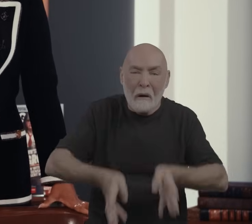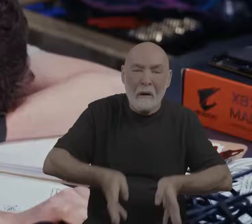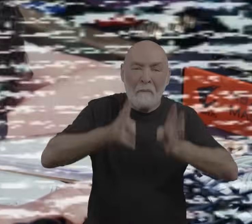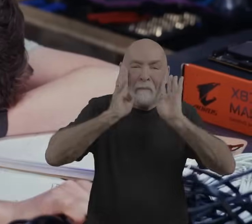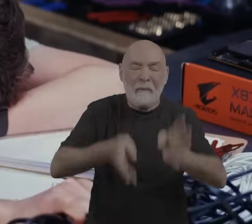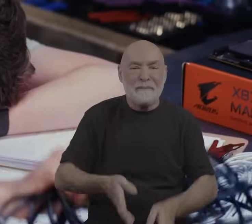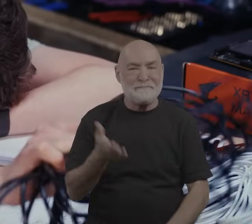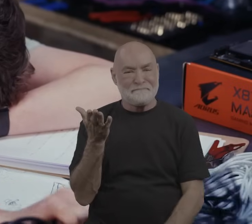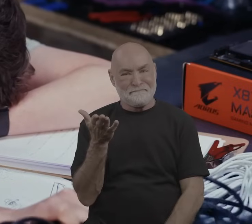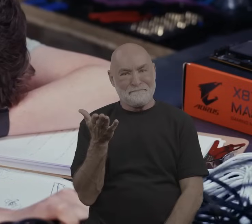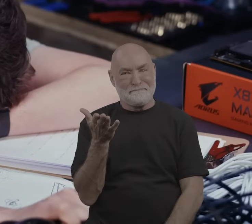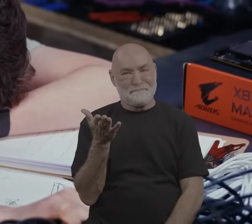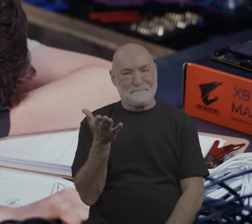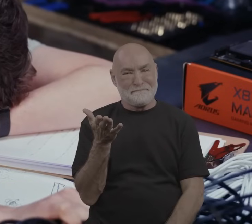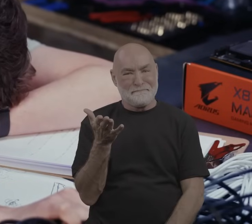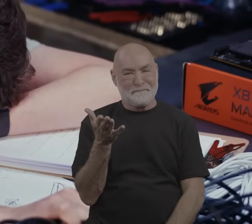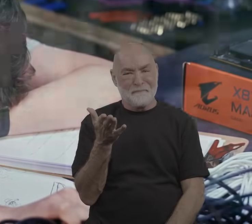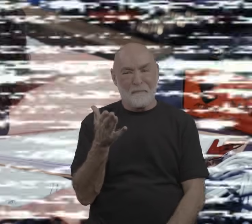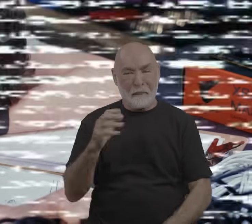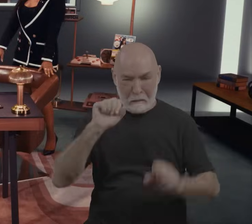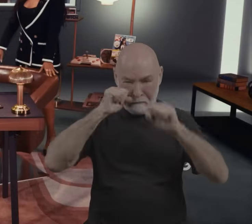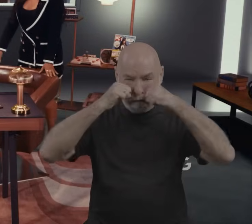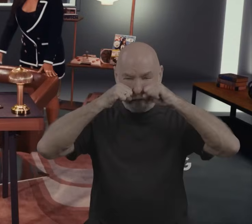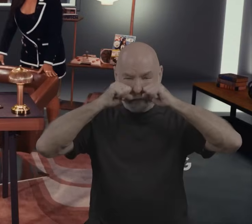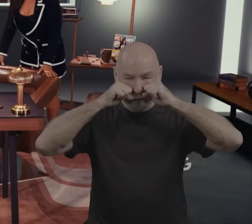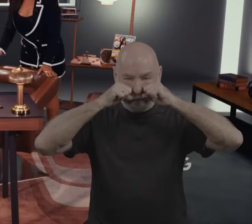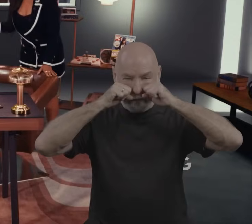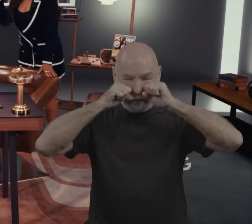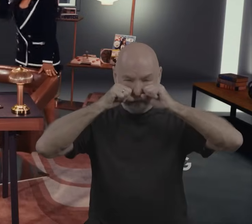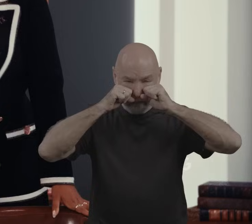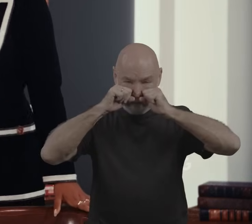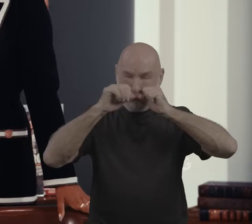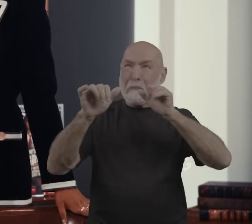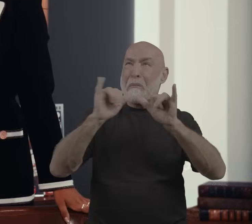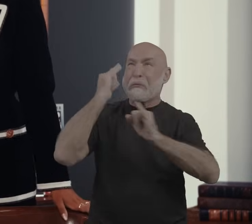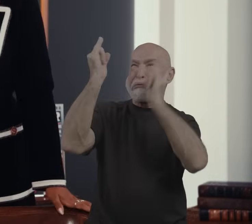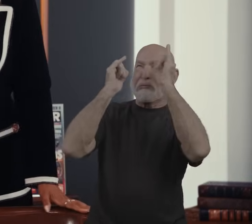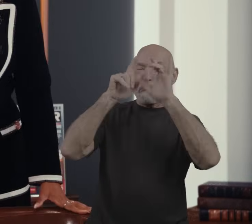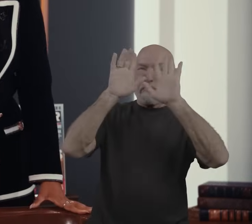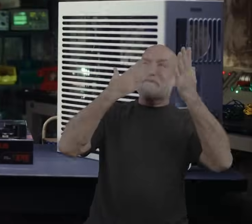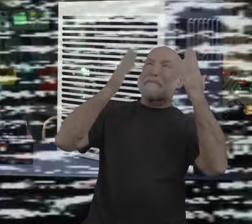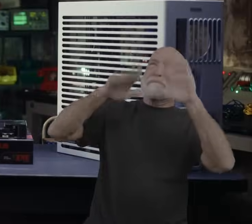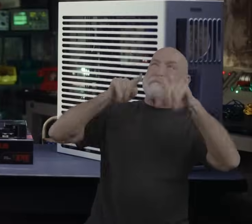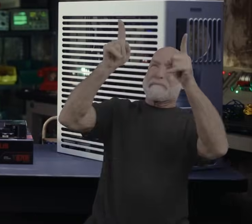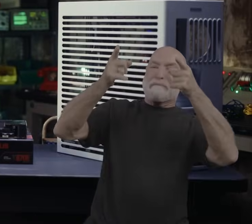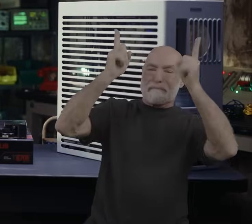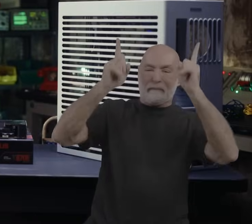sobbing. Oh, no. And now he's cursing God. Yeah.